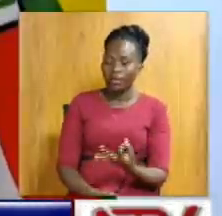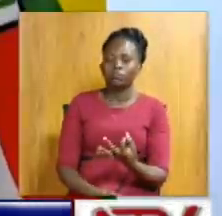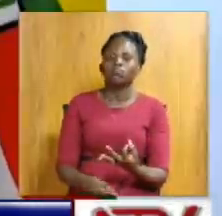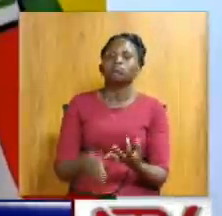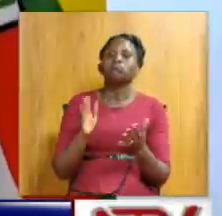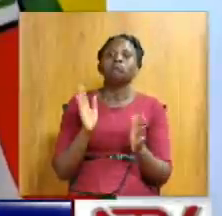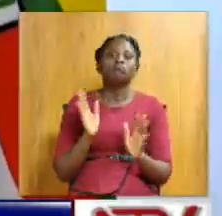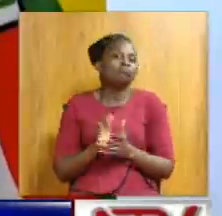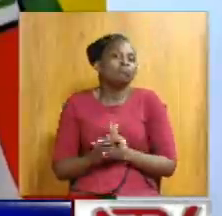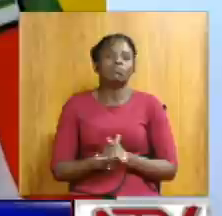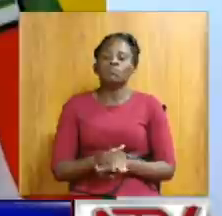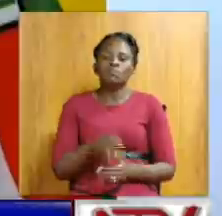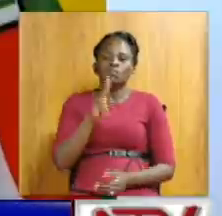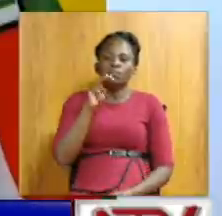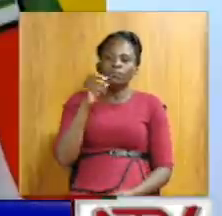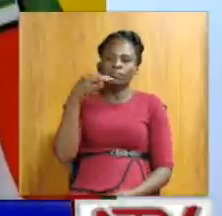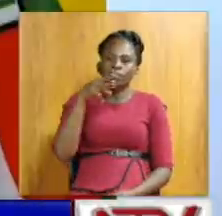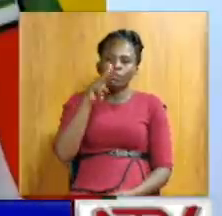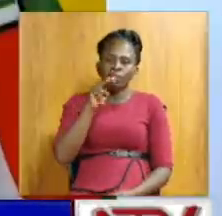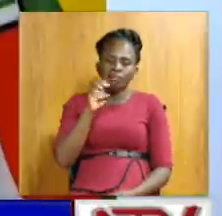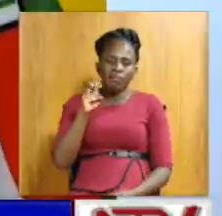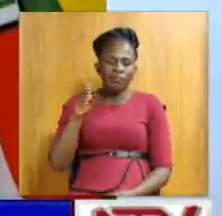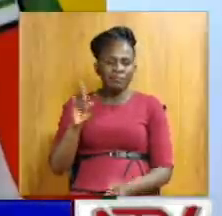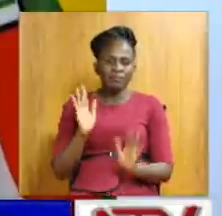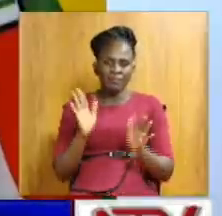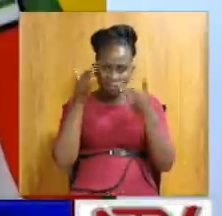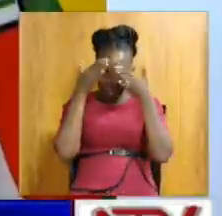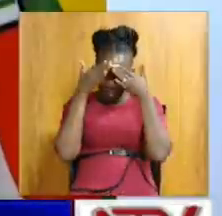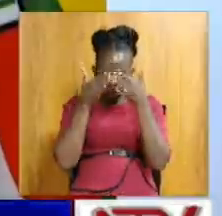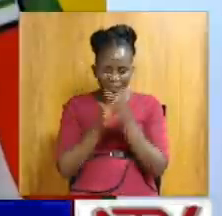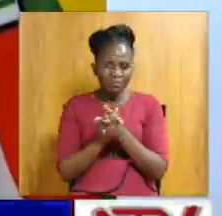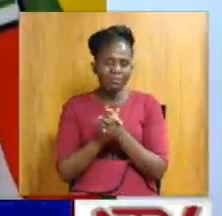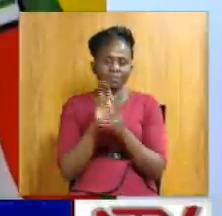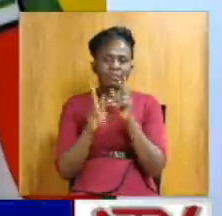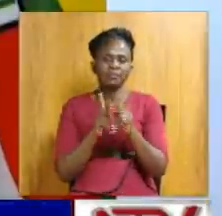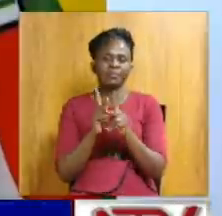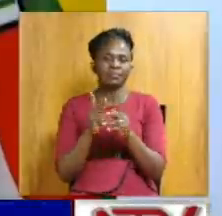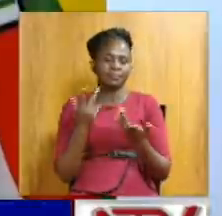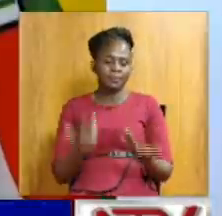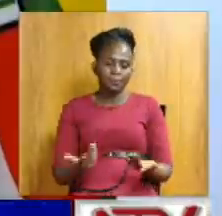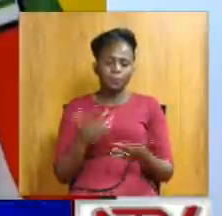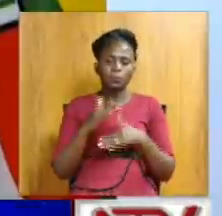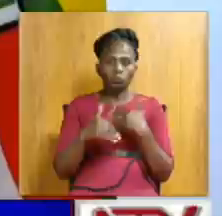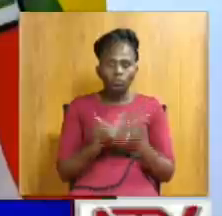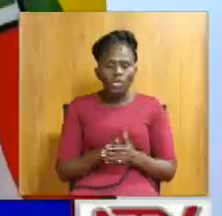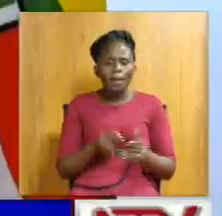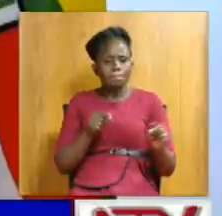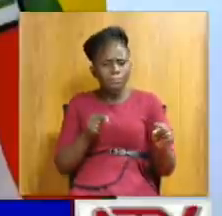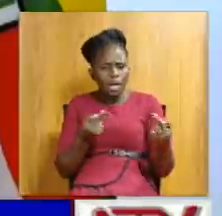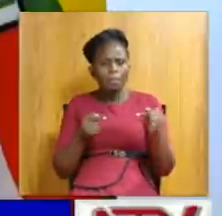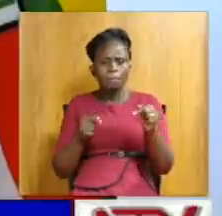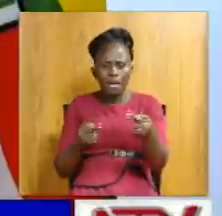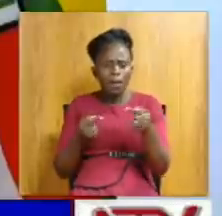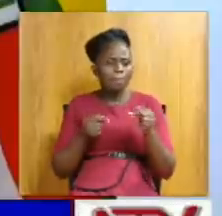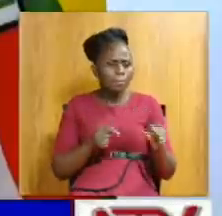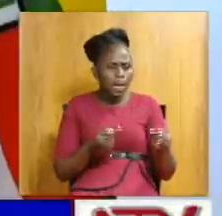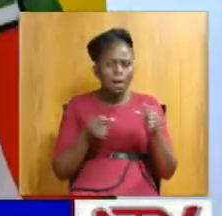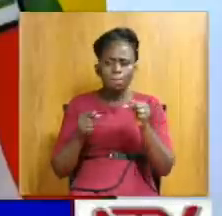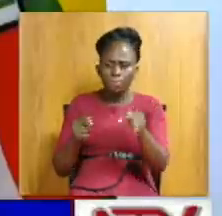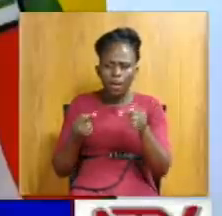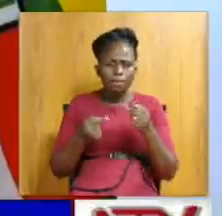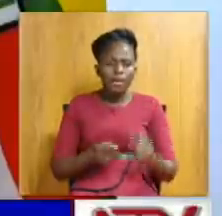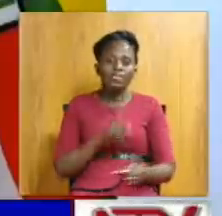the Mohammedans, the Muslims. Vicious armed wars were fought among these groups for much of the